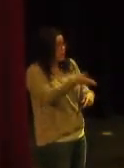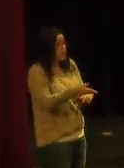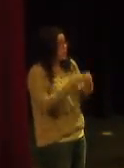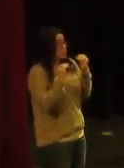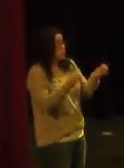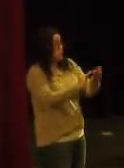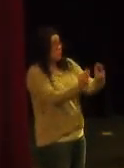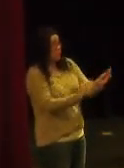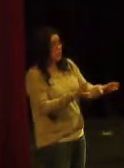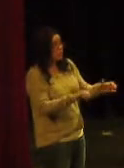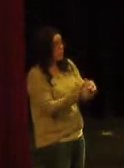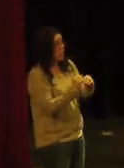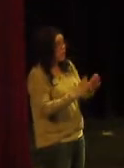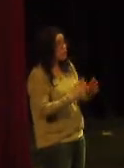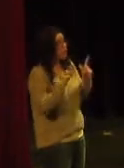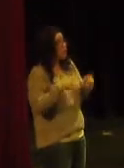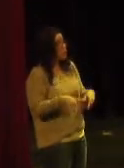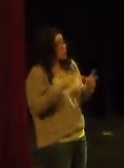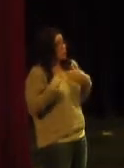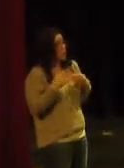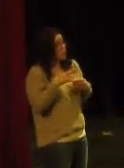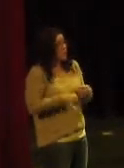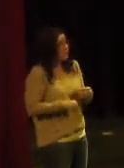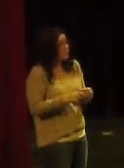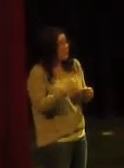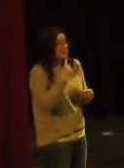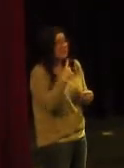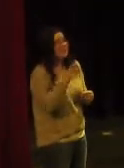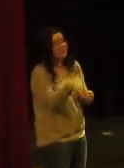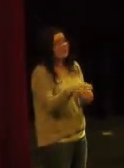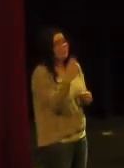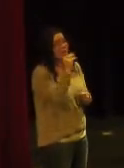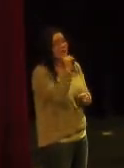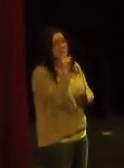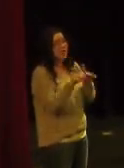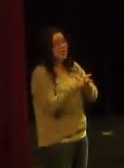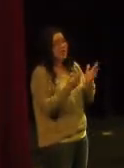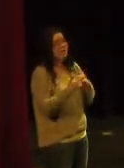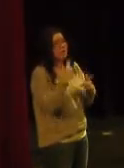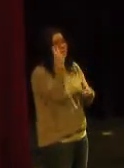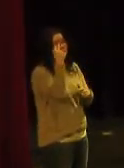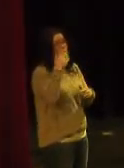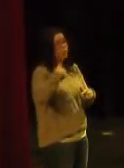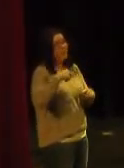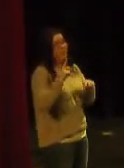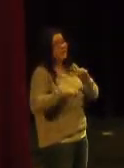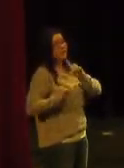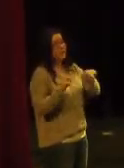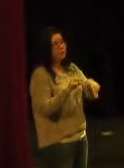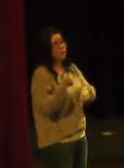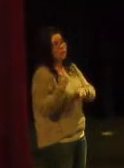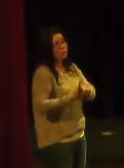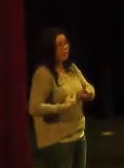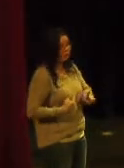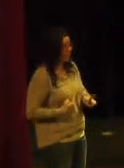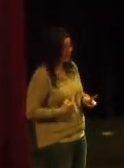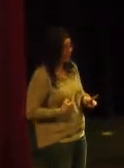The person that owned the company said, hey, my guys haven't shown up from Mexico yet, so I can't come out for another month.